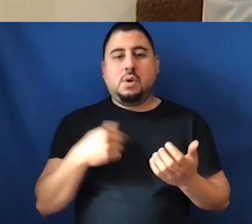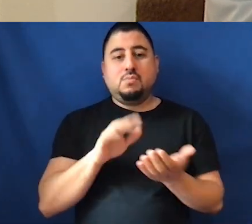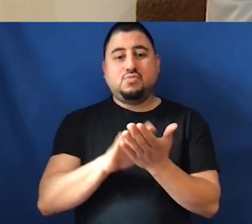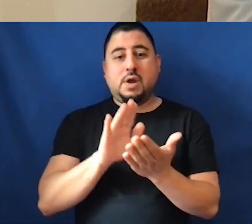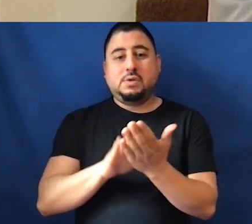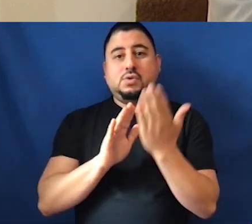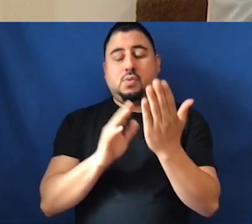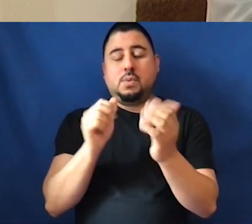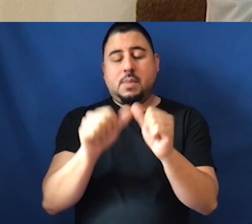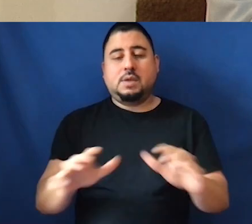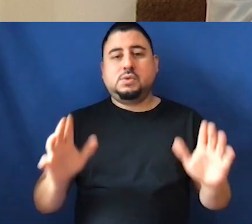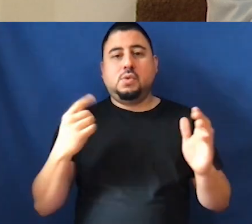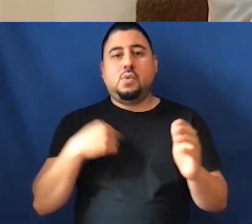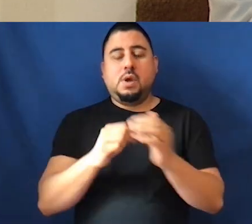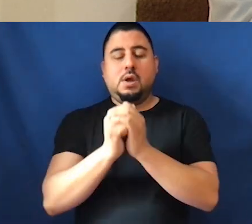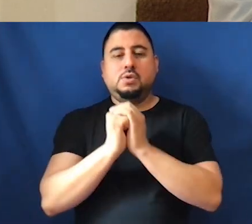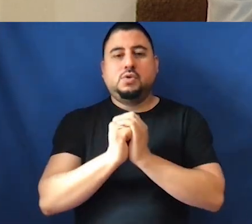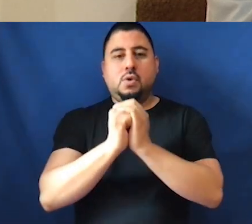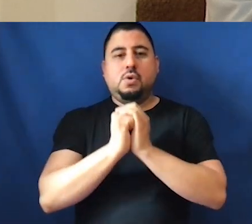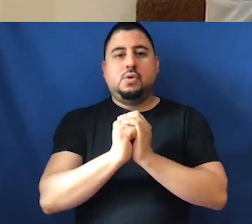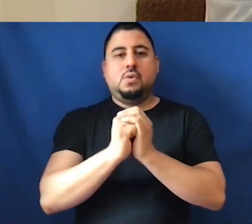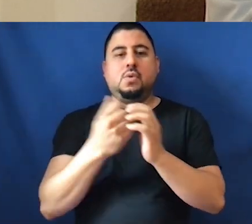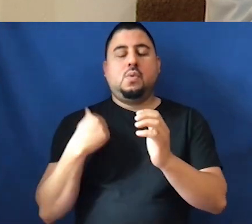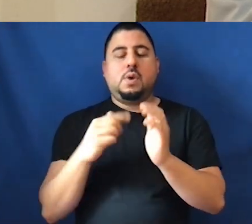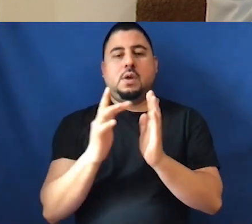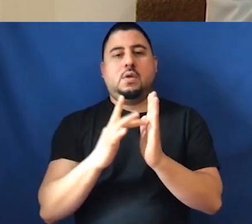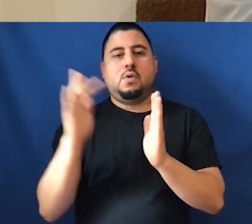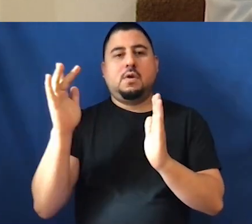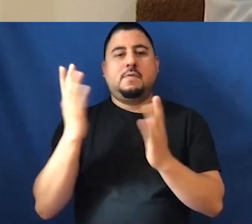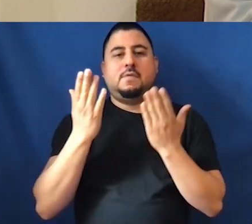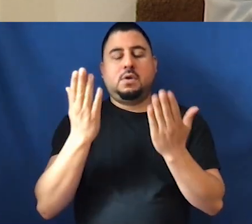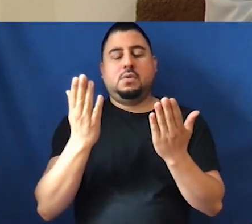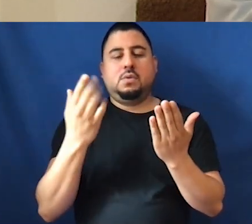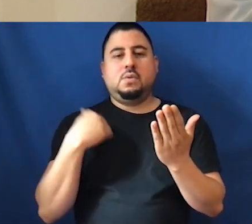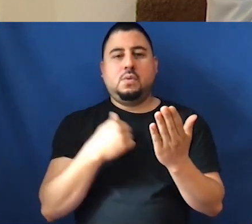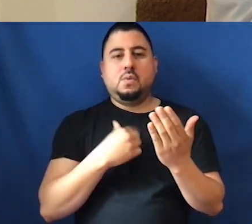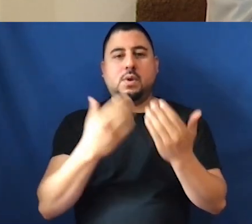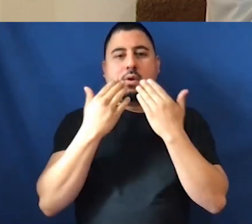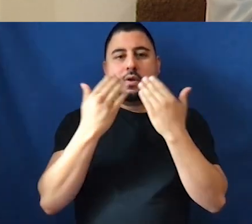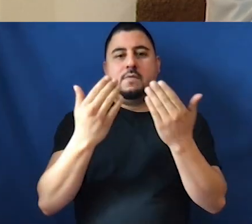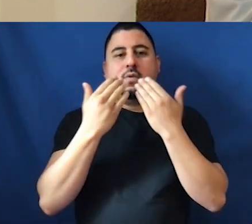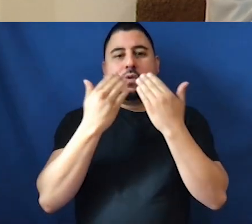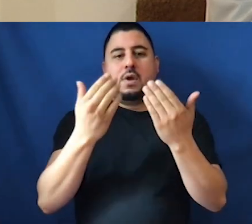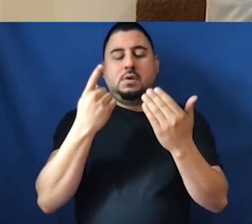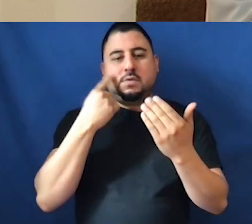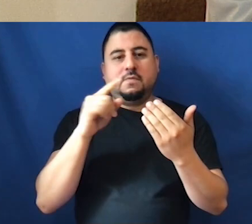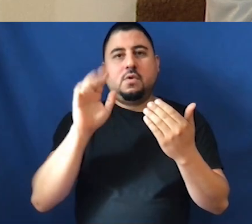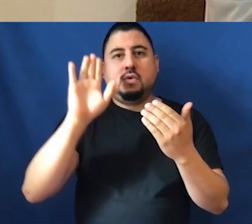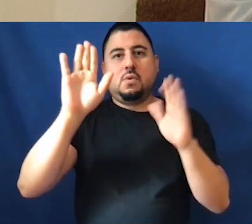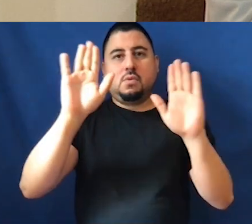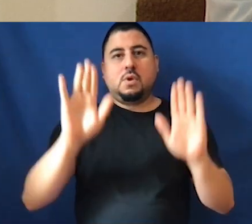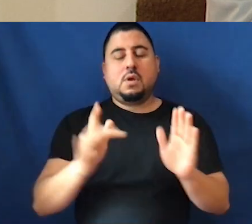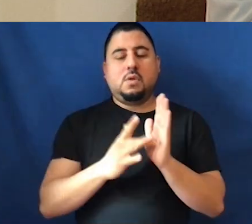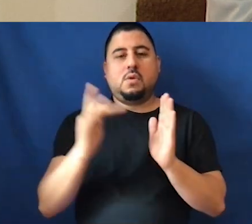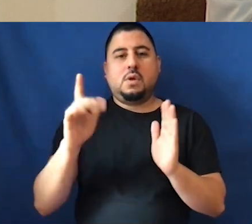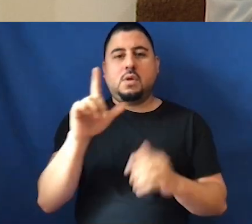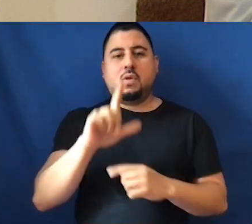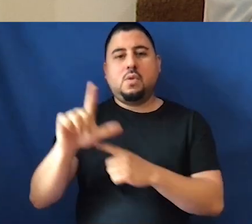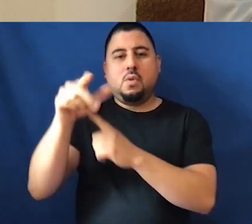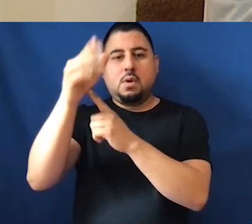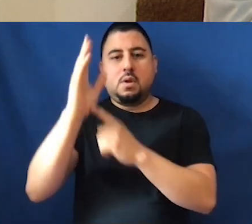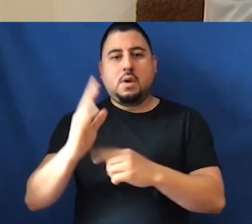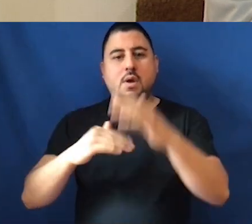We praise you, we bless you, we adore you, we glorify you, we give you thanks for your great